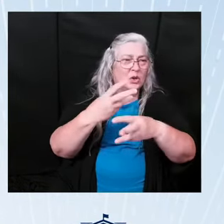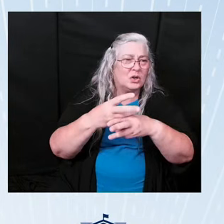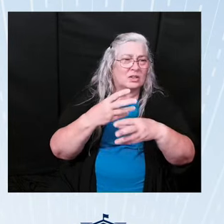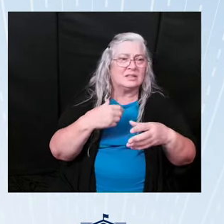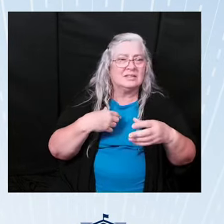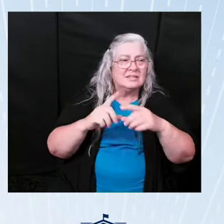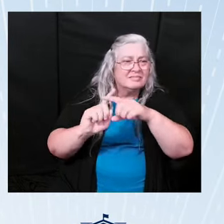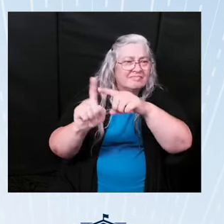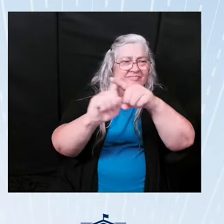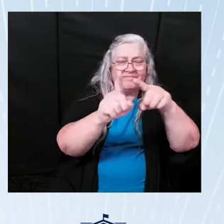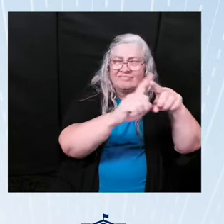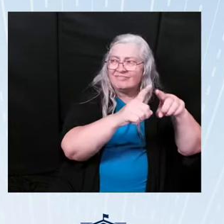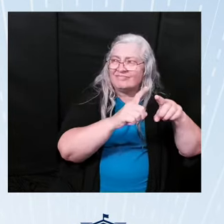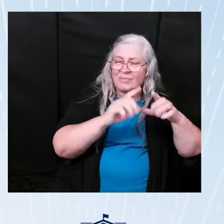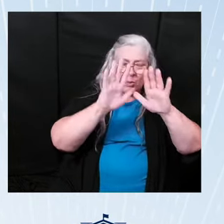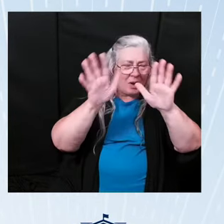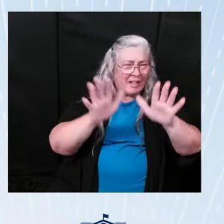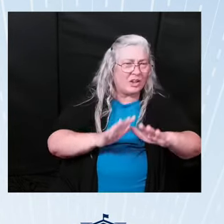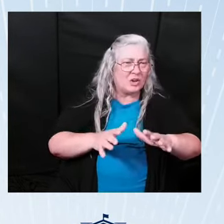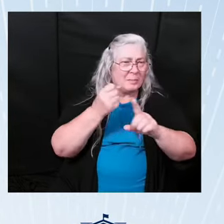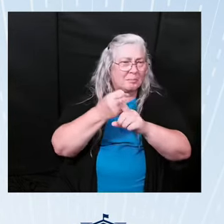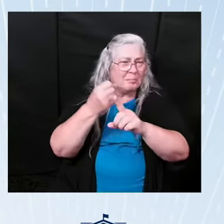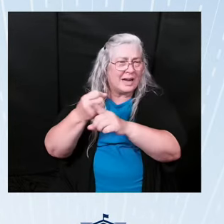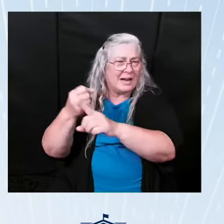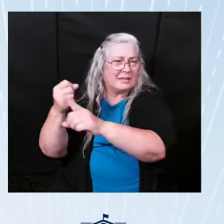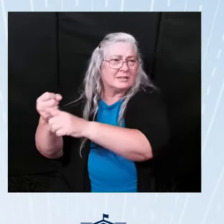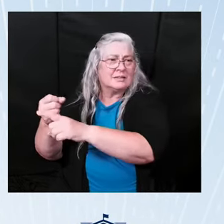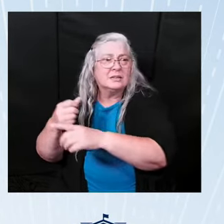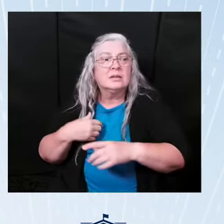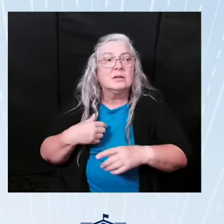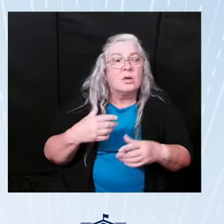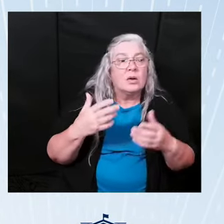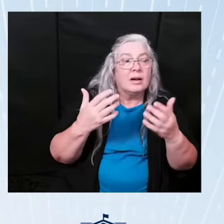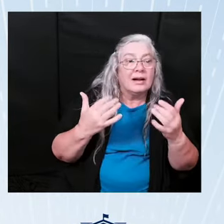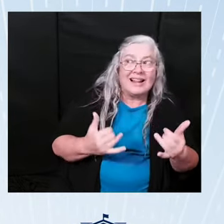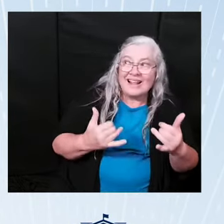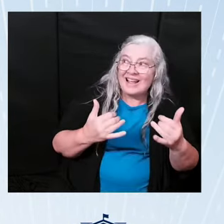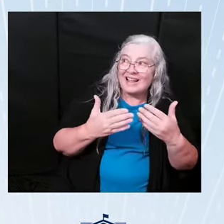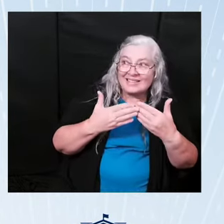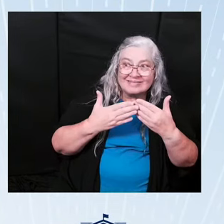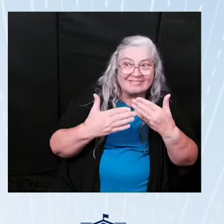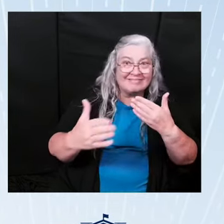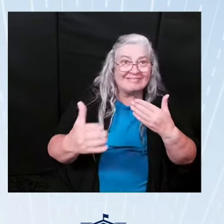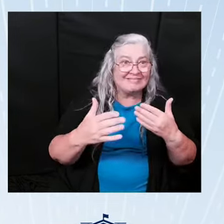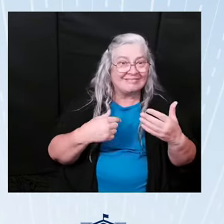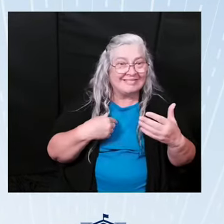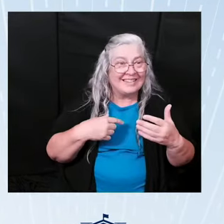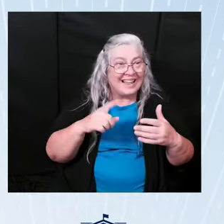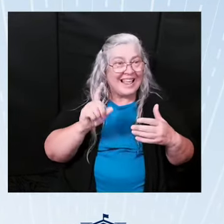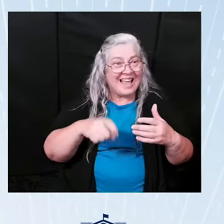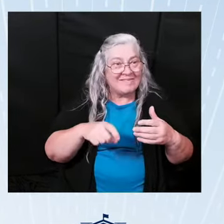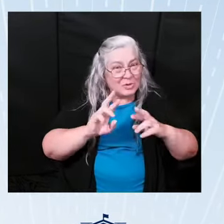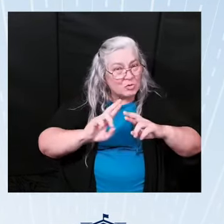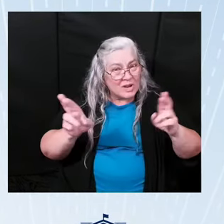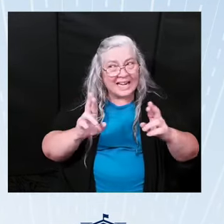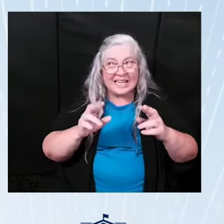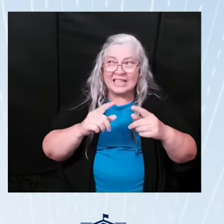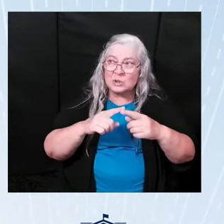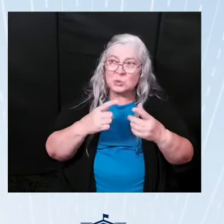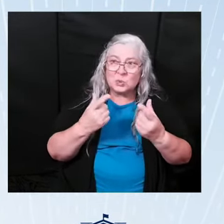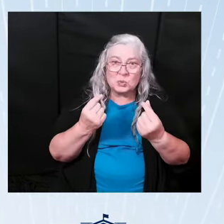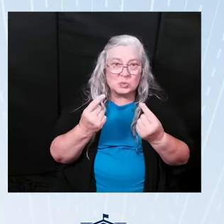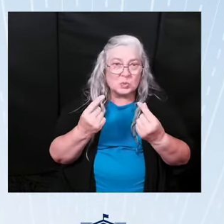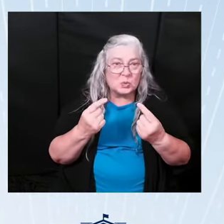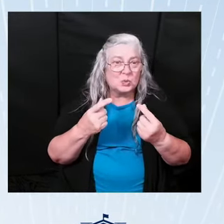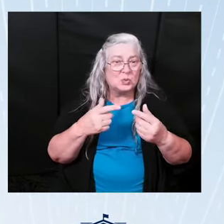IPCC in 2018, it was charged in Paris to do a report to the world that